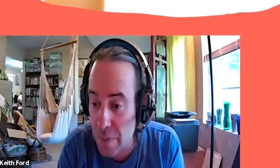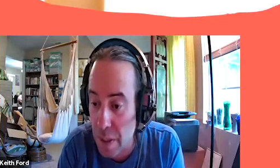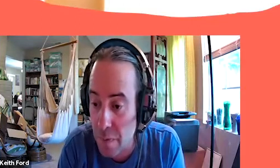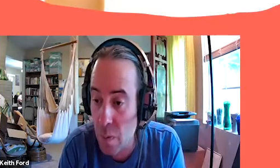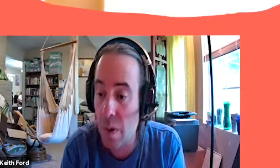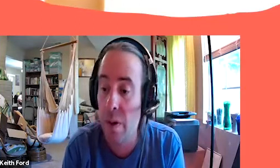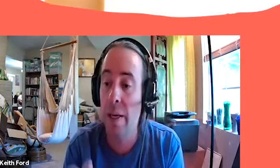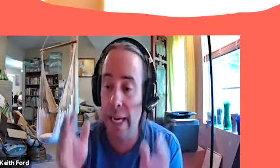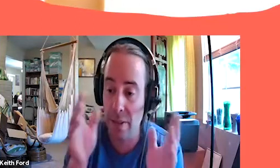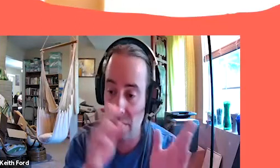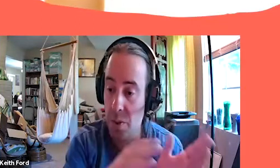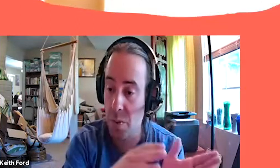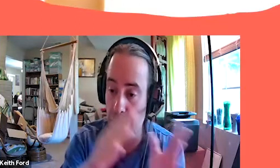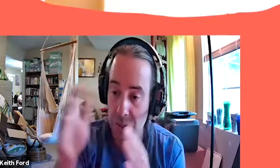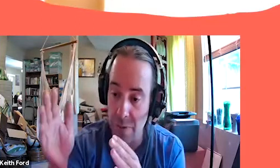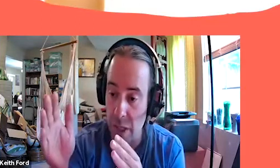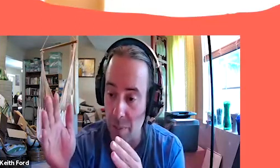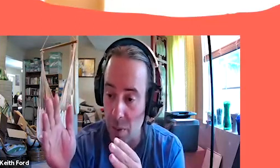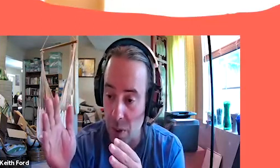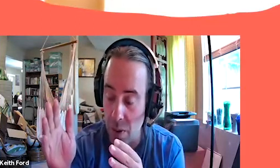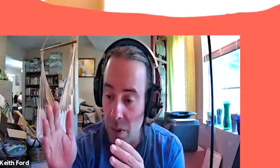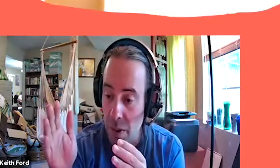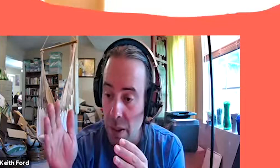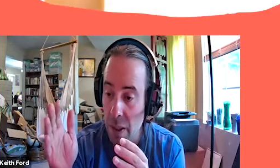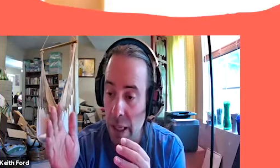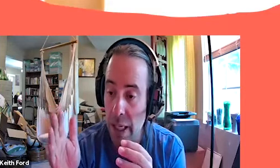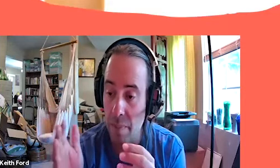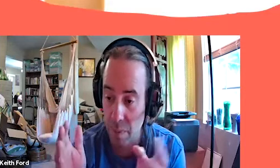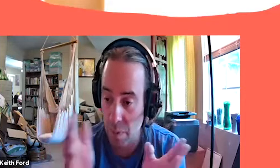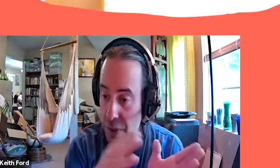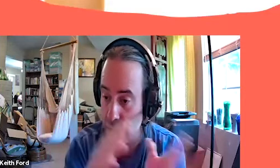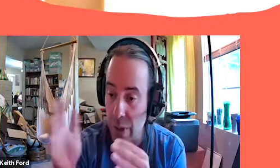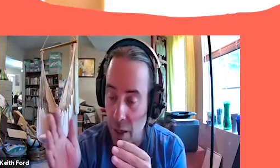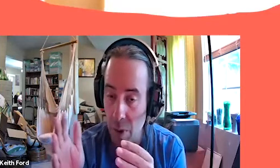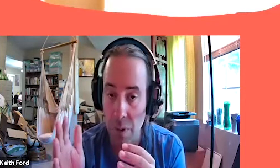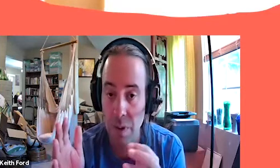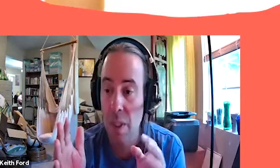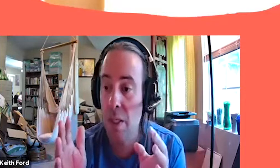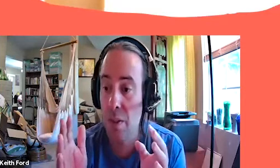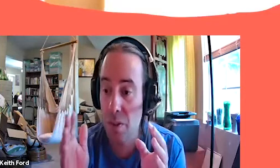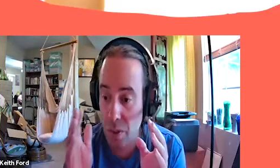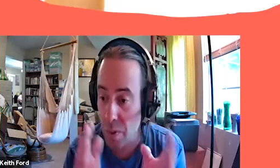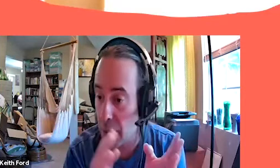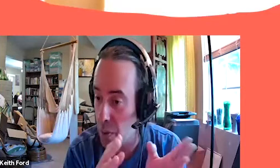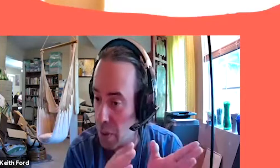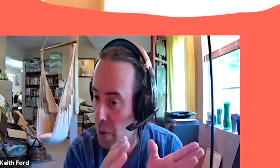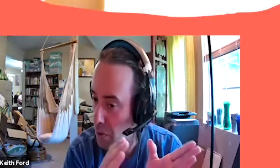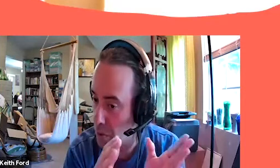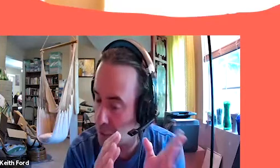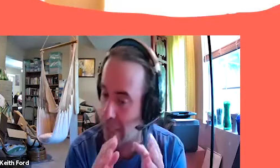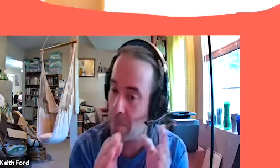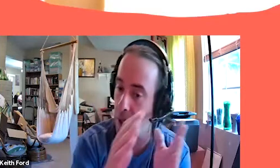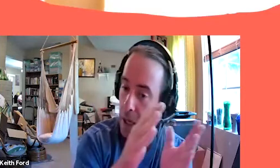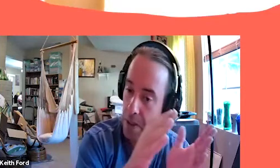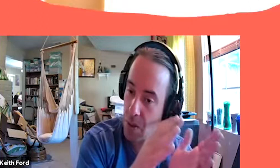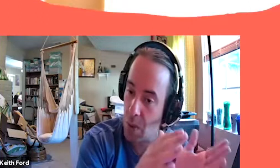evaluations, specifically for adjuncts who have achieved comparable load, who have achieved rehire preference, so that you can go